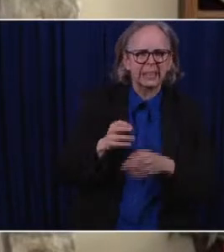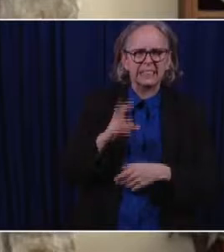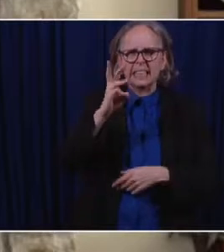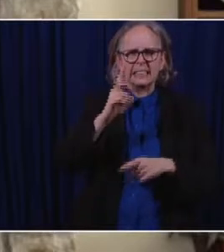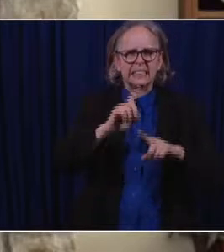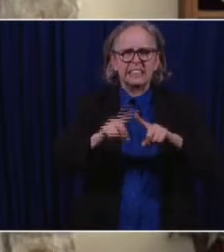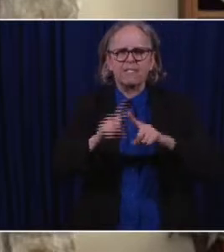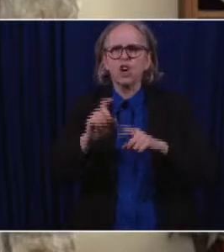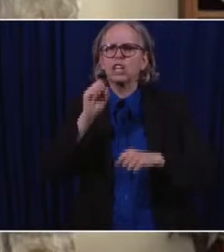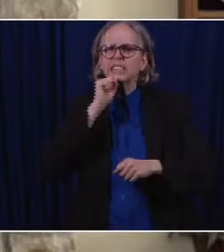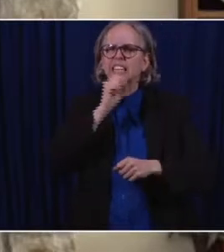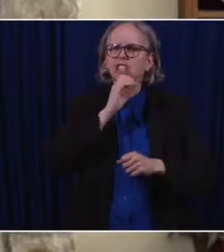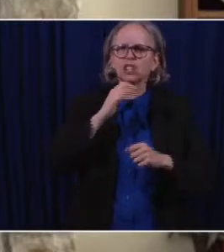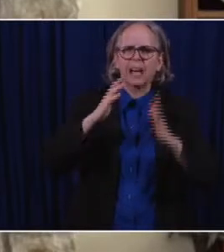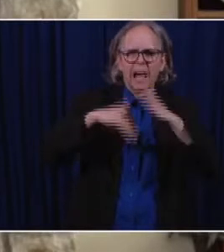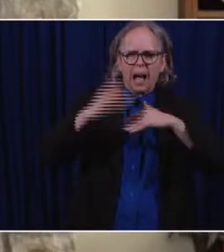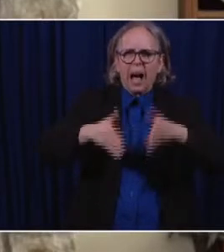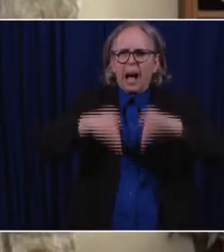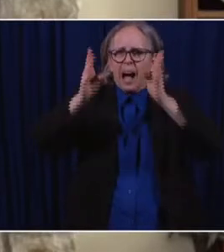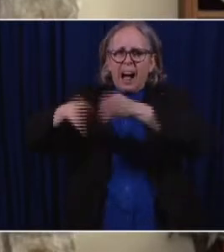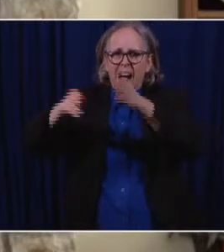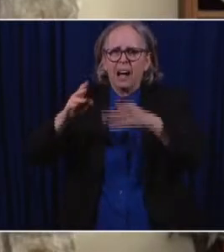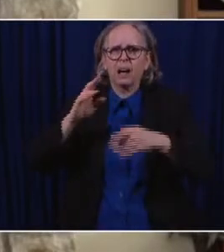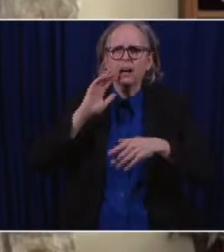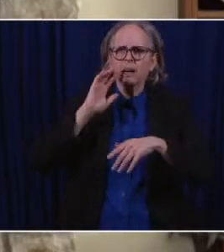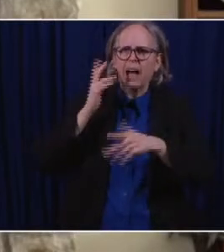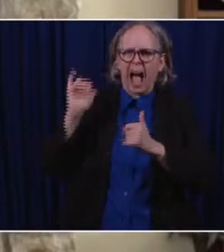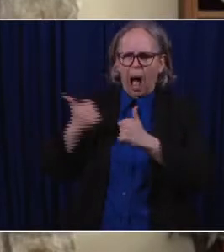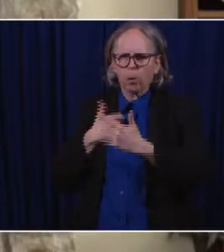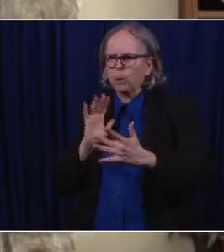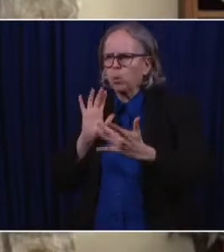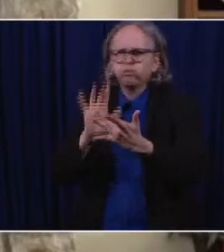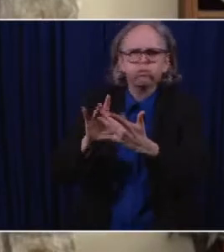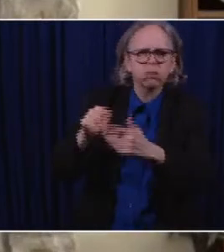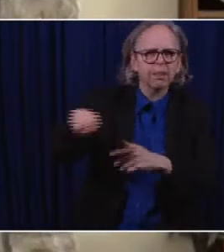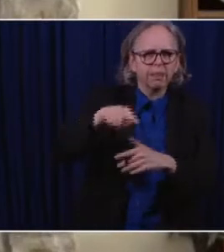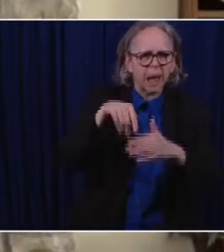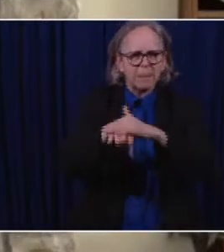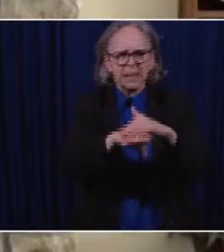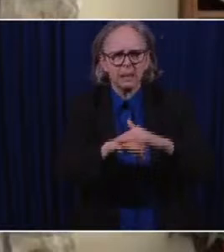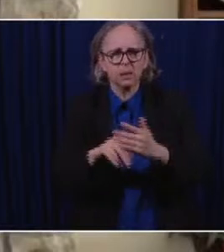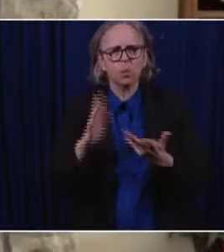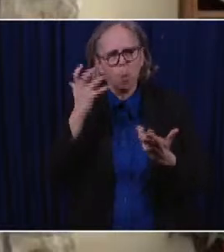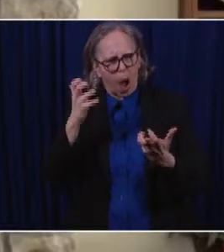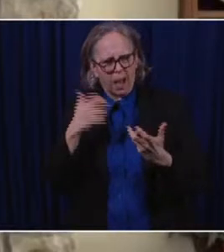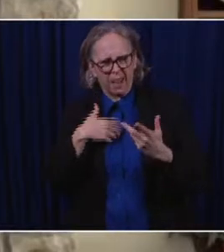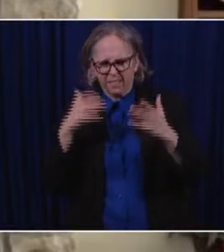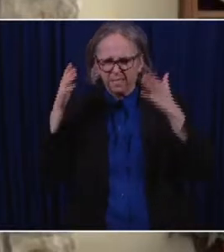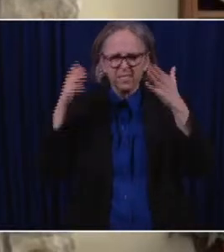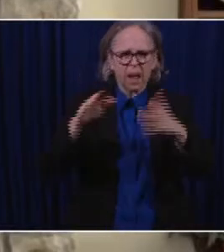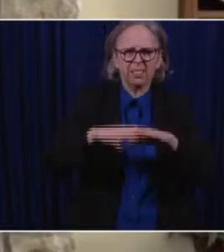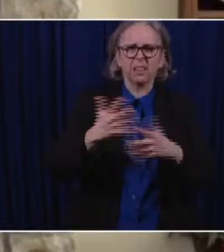we're going to continue to do things where we focus on underserved populations.